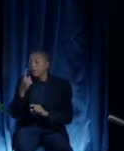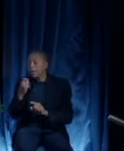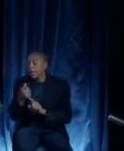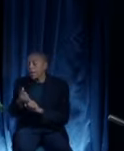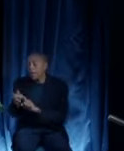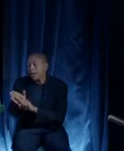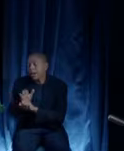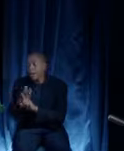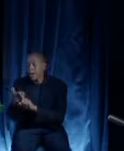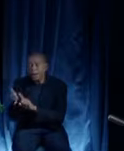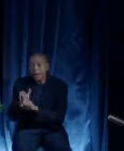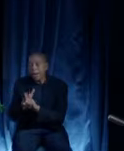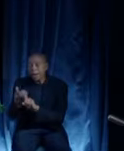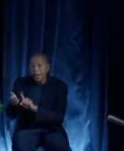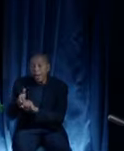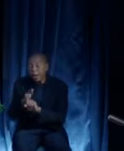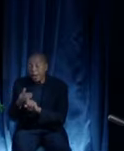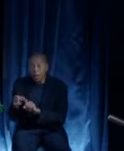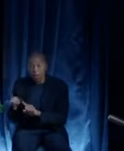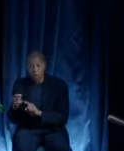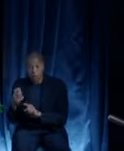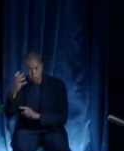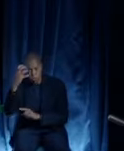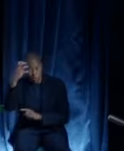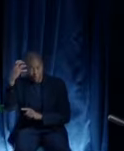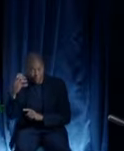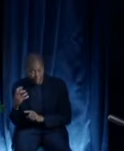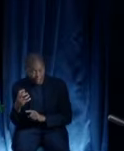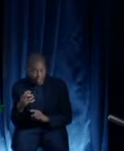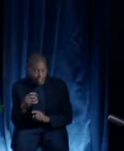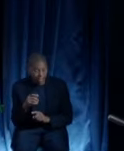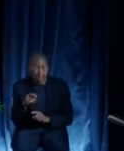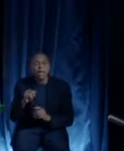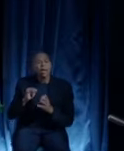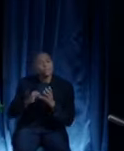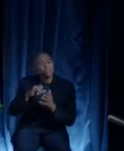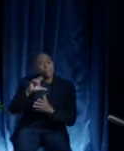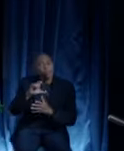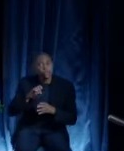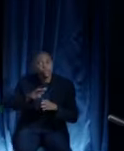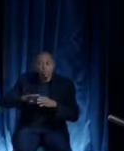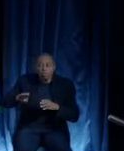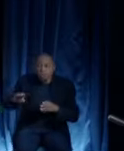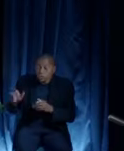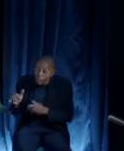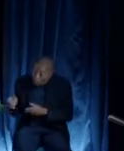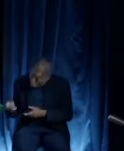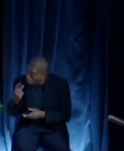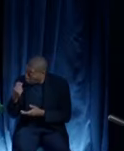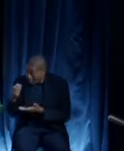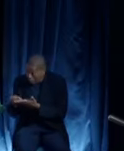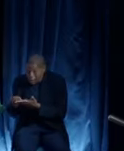way, was trying to sort of do both the sort of patronage of the arts and other things going on that she was trying to do simultaneously to also having to deal